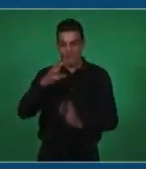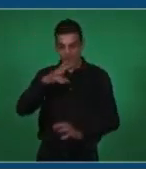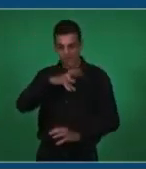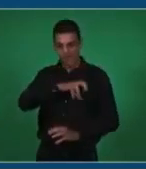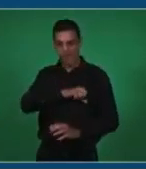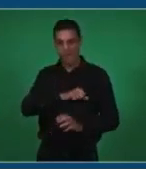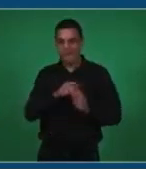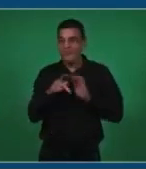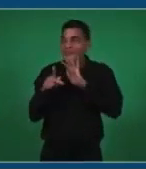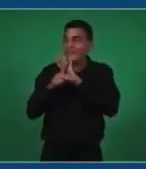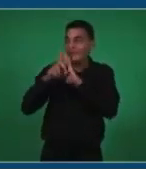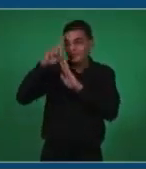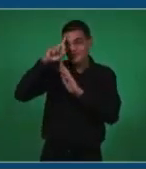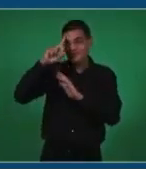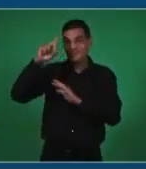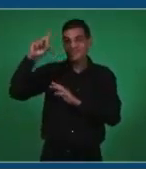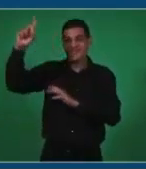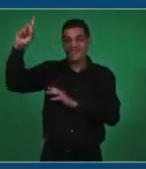This love that delivers.